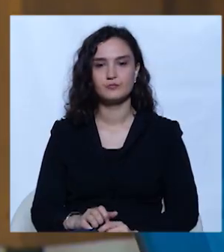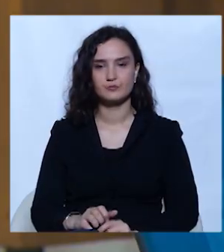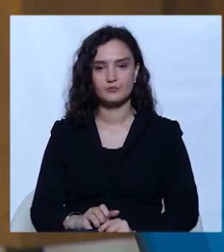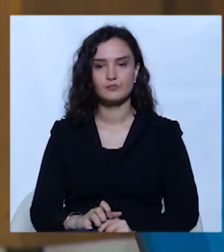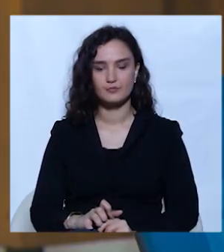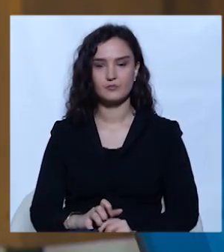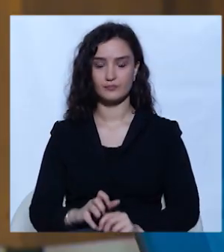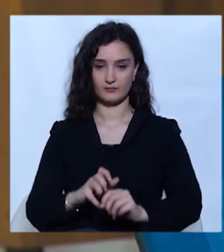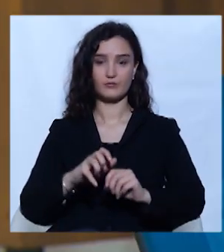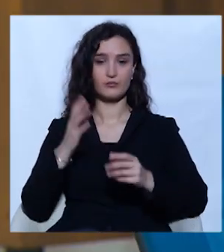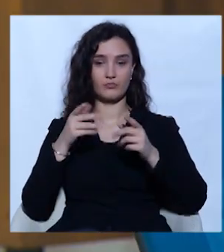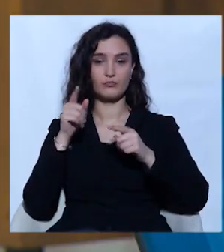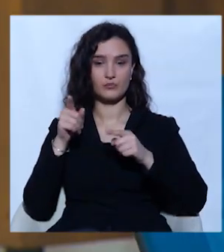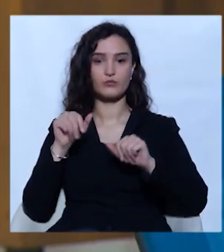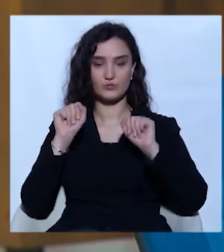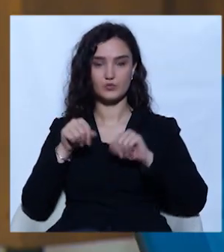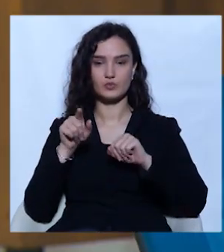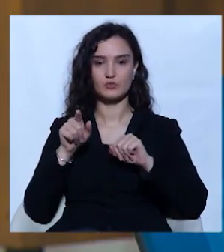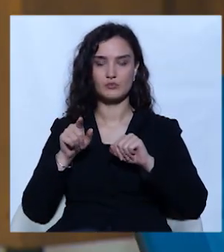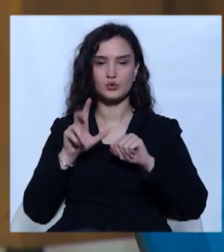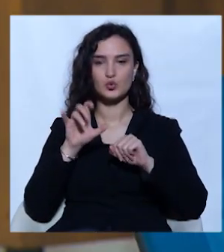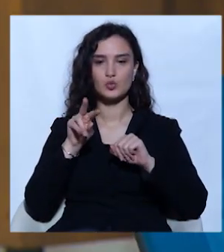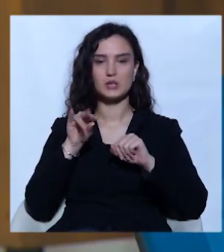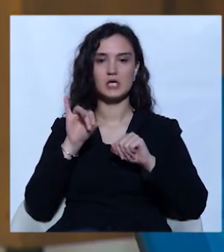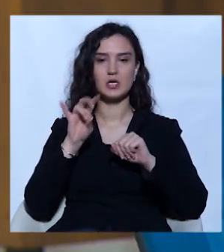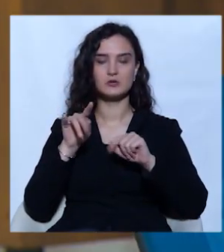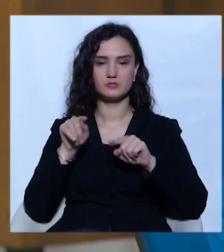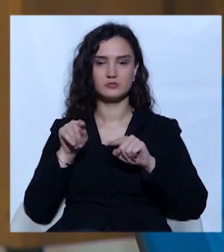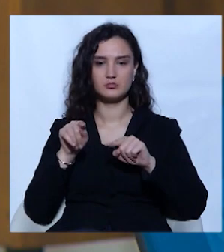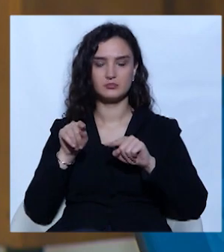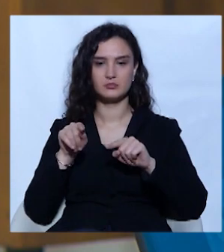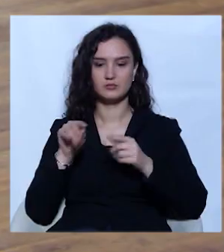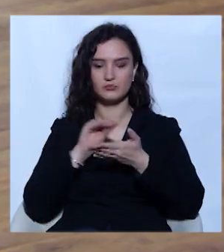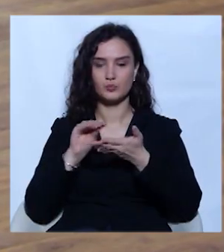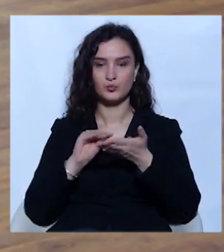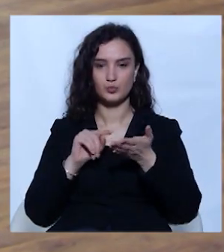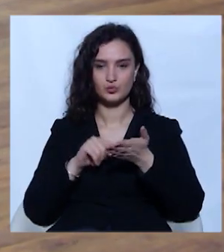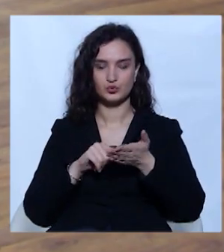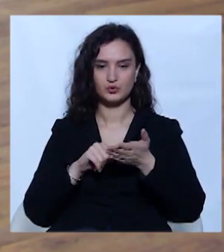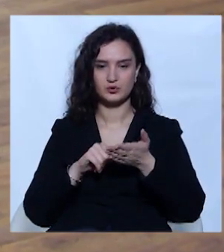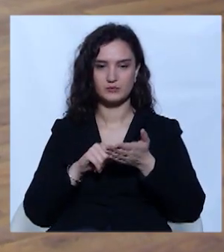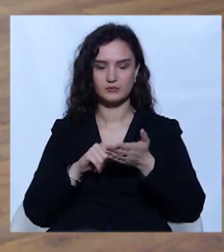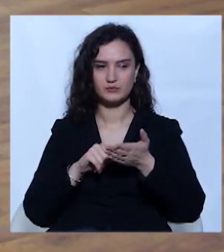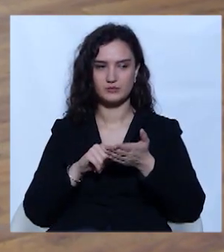more, but she even gives Julian in a separate book, actually, in